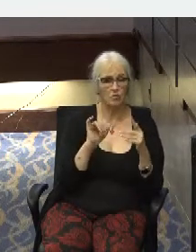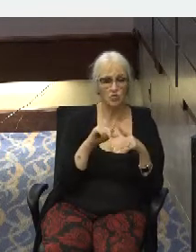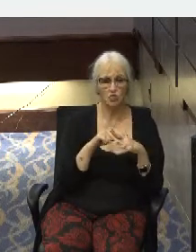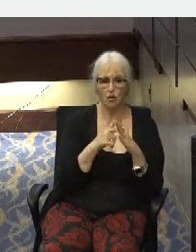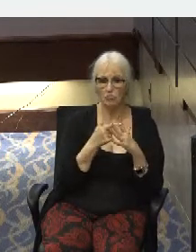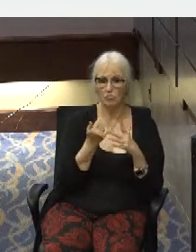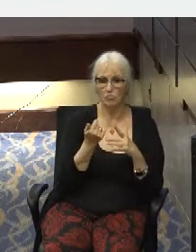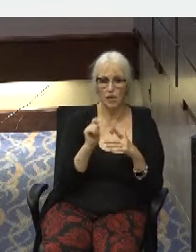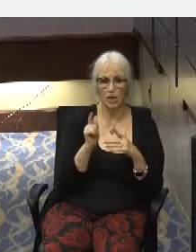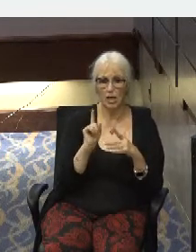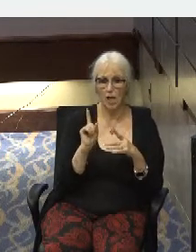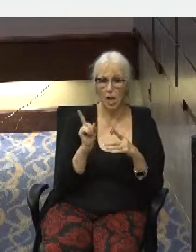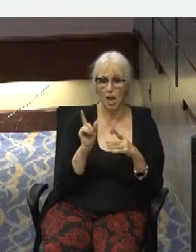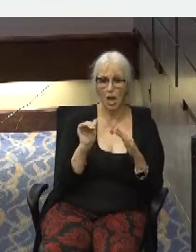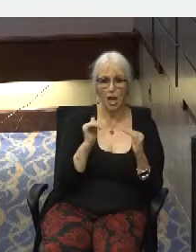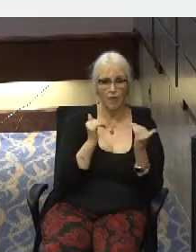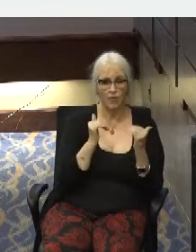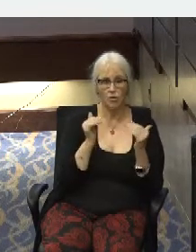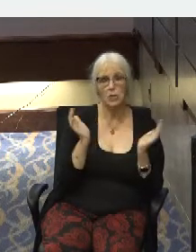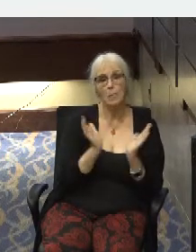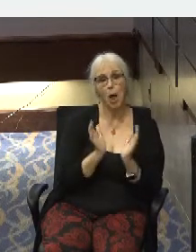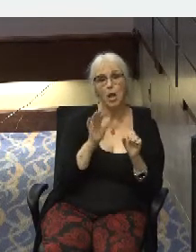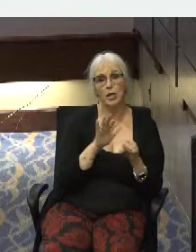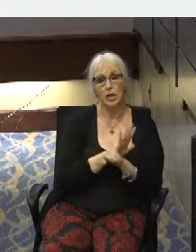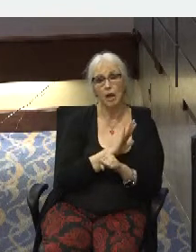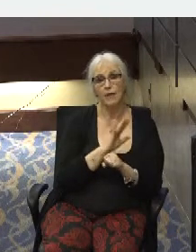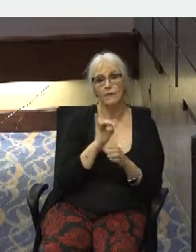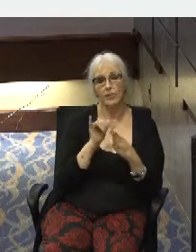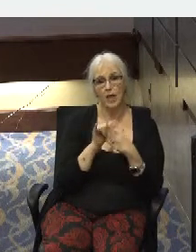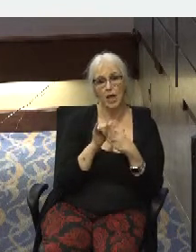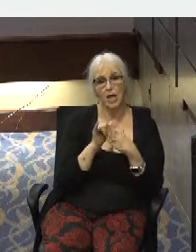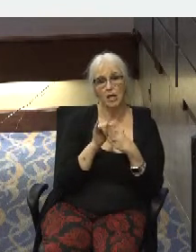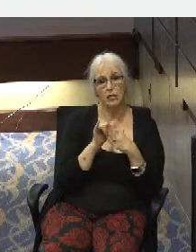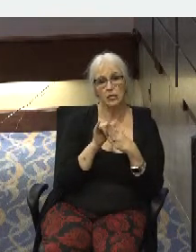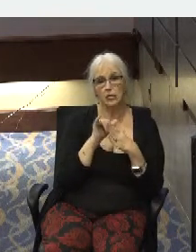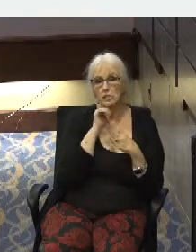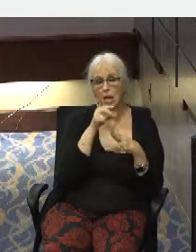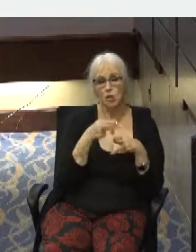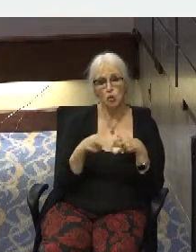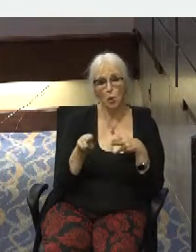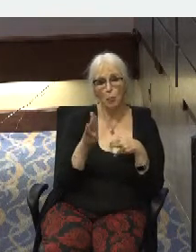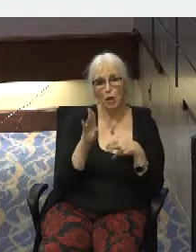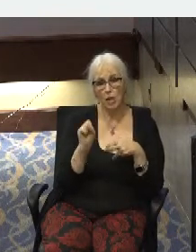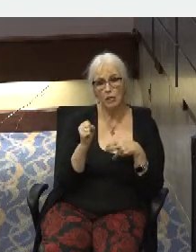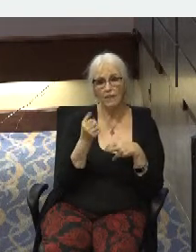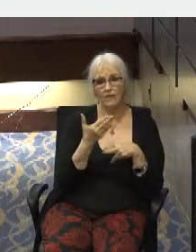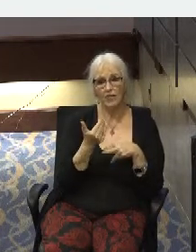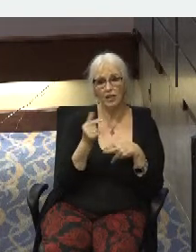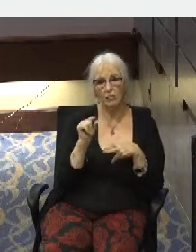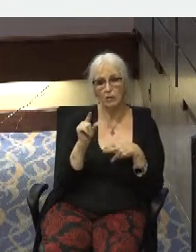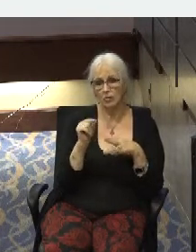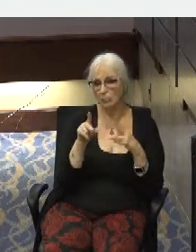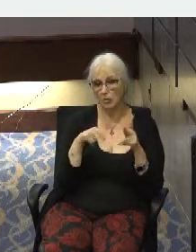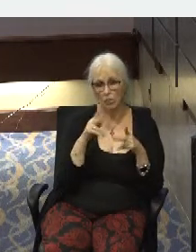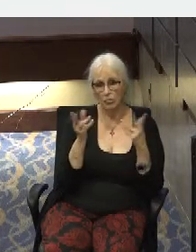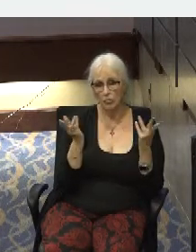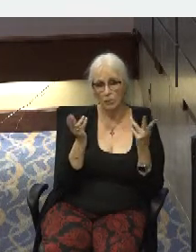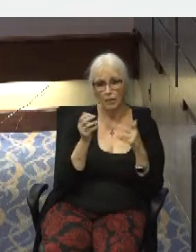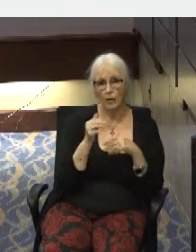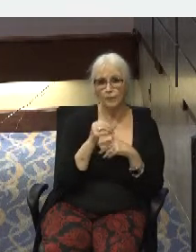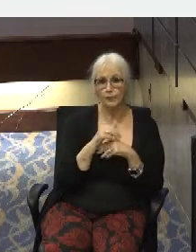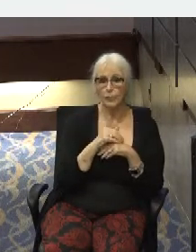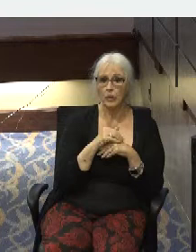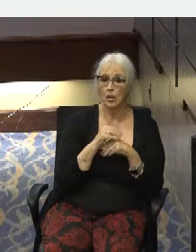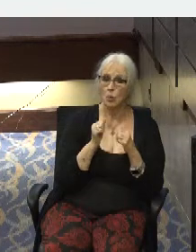different level, but small enough that it's not a short bus full of 15 to 20 people. Okay, and then similarly,